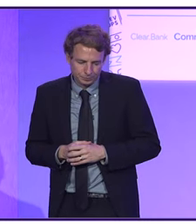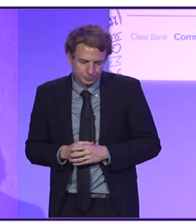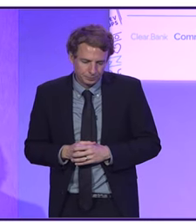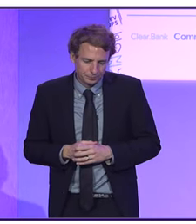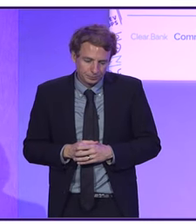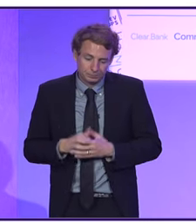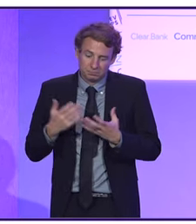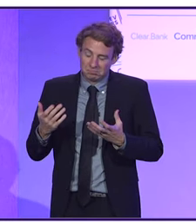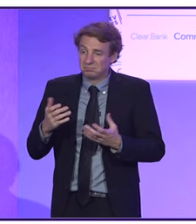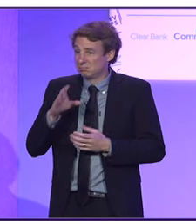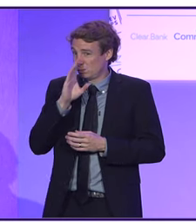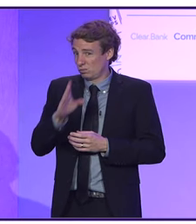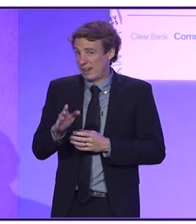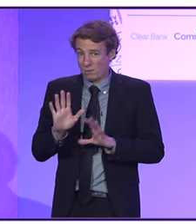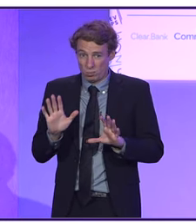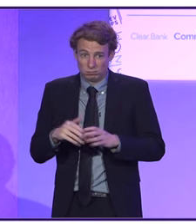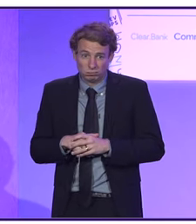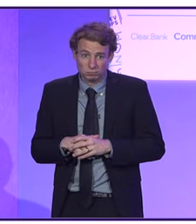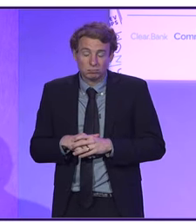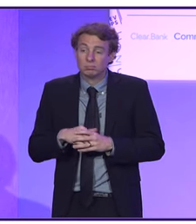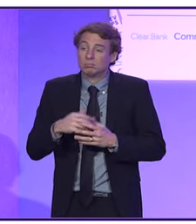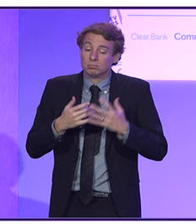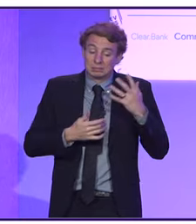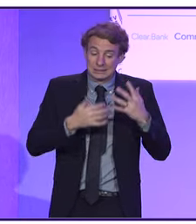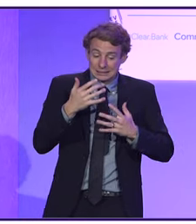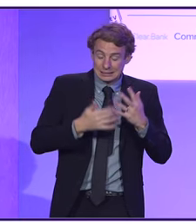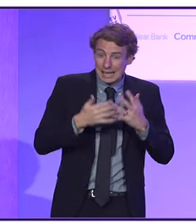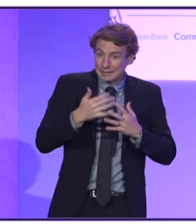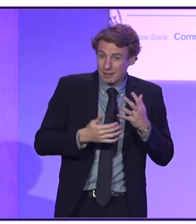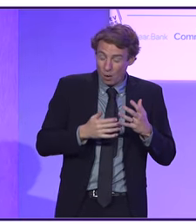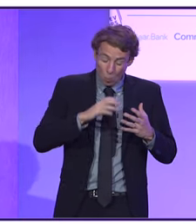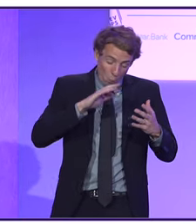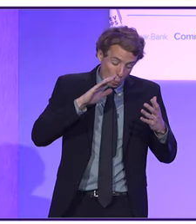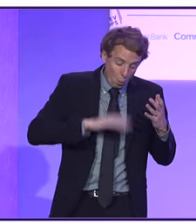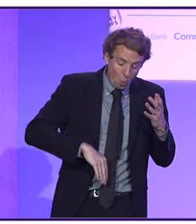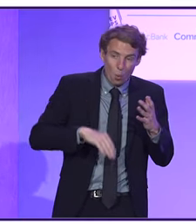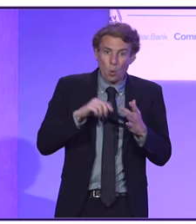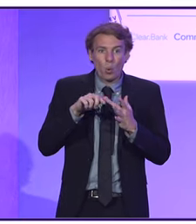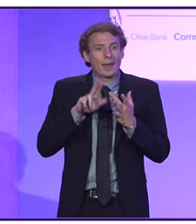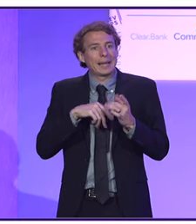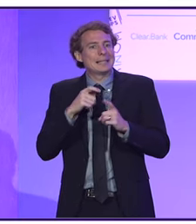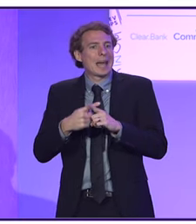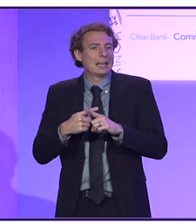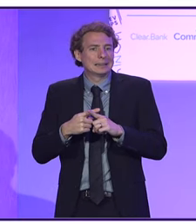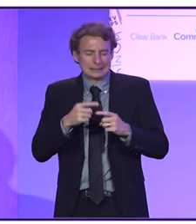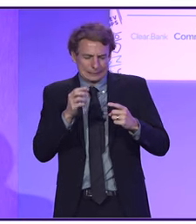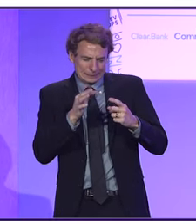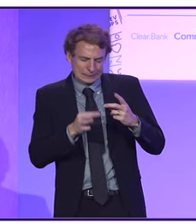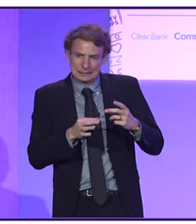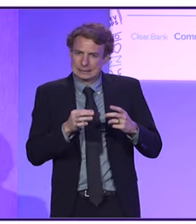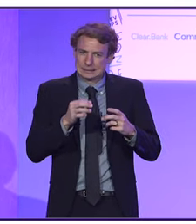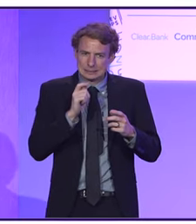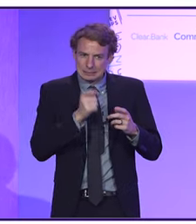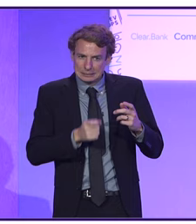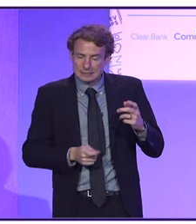of your data doesn't have to be indexed. This is kind of a surprise for people when they think, oh, what else am I going to do? Am I going to put it into OpenSearch? No, just